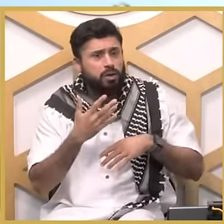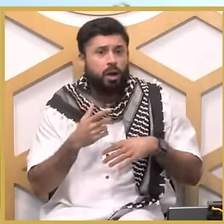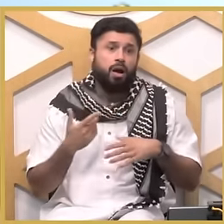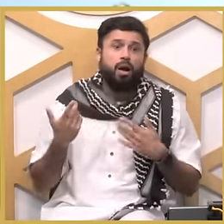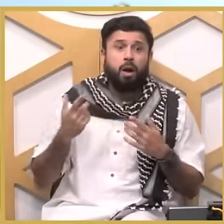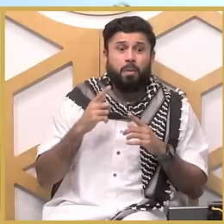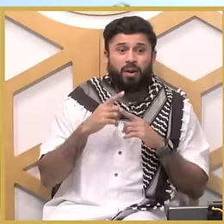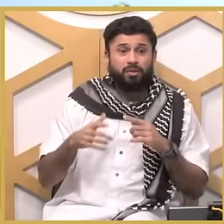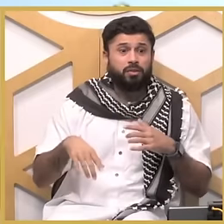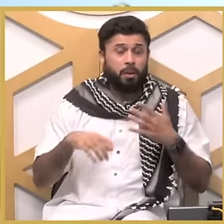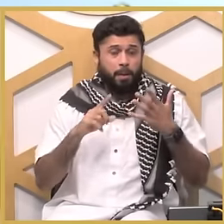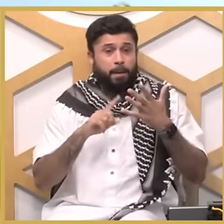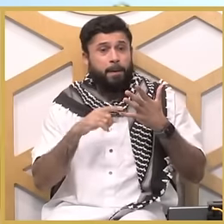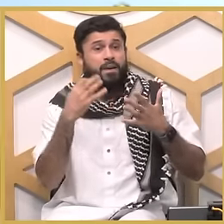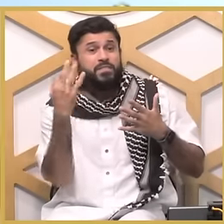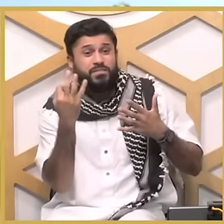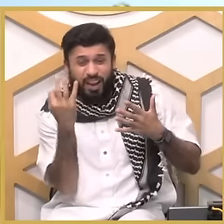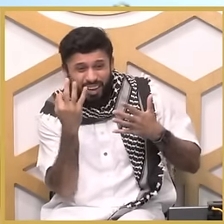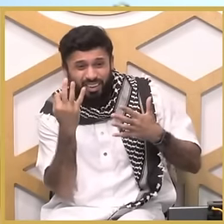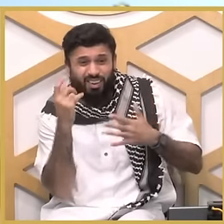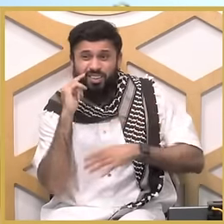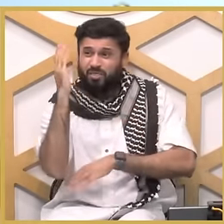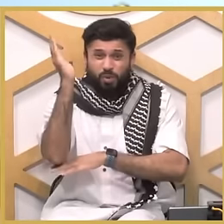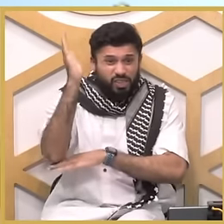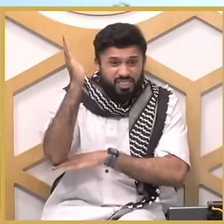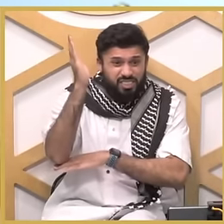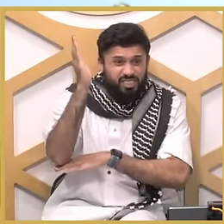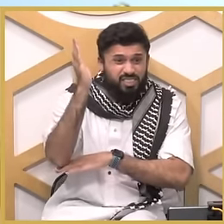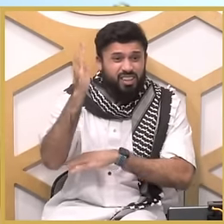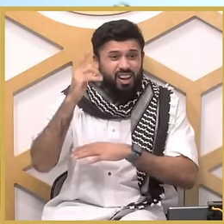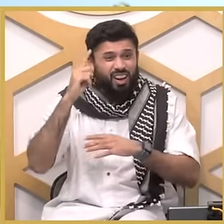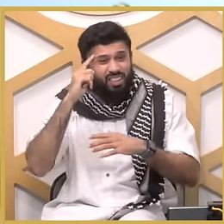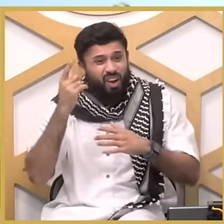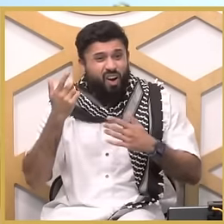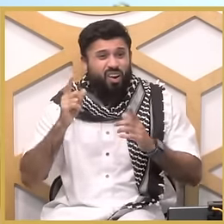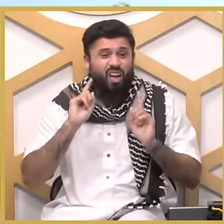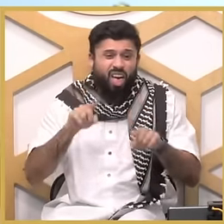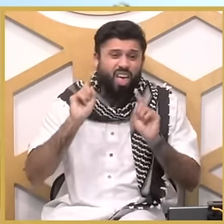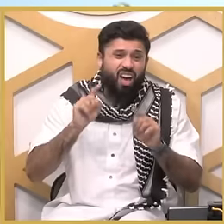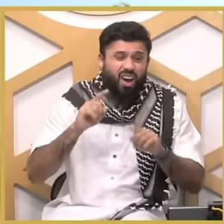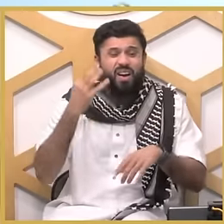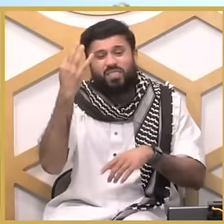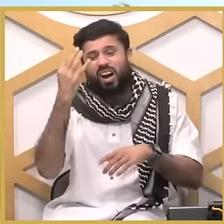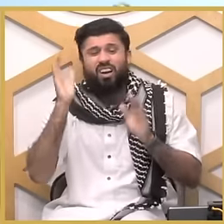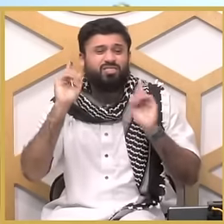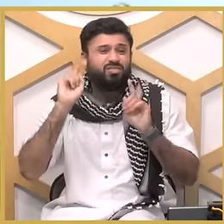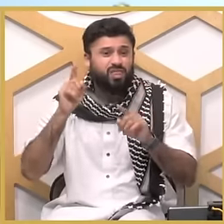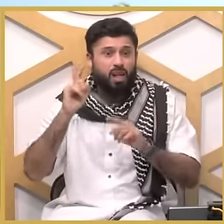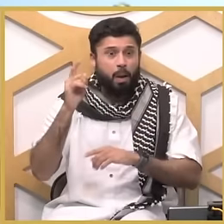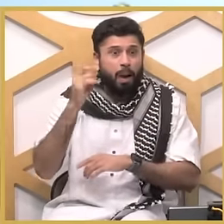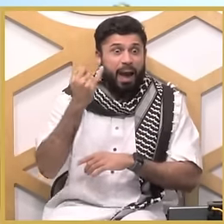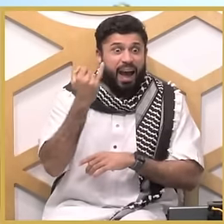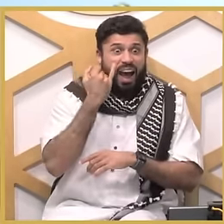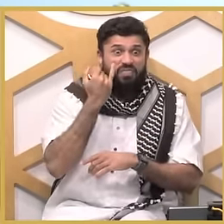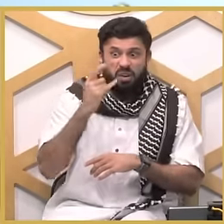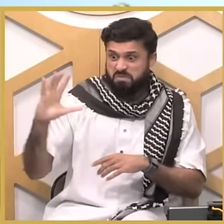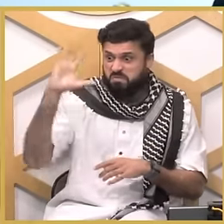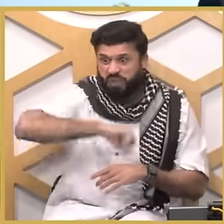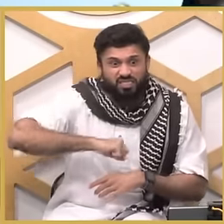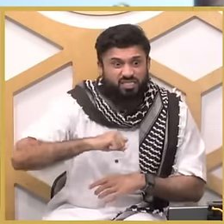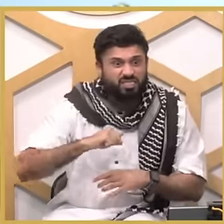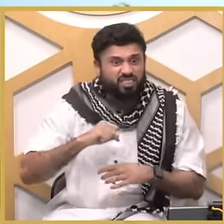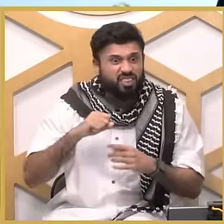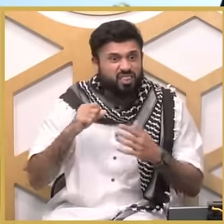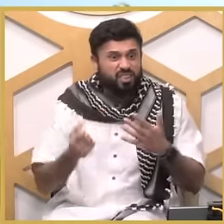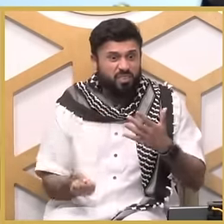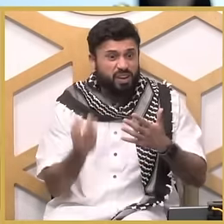week. That 2-3 times slowly becomes 4 times, becomes 5 times. Then it bleeds in, right? So you want to